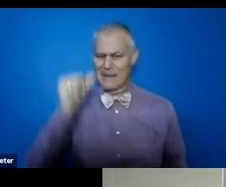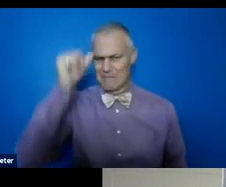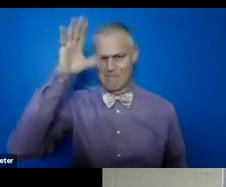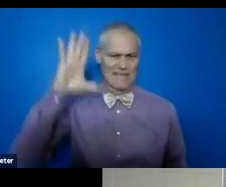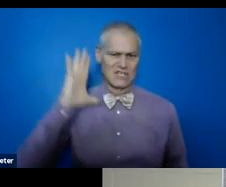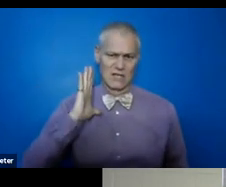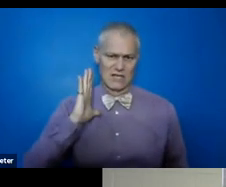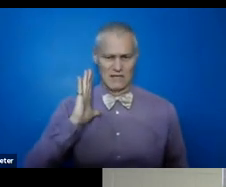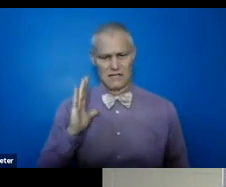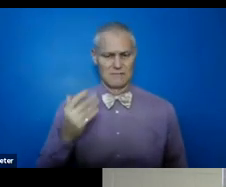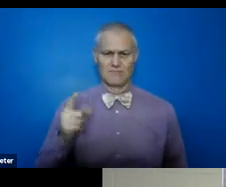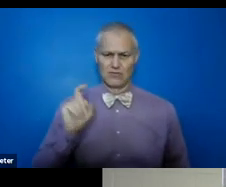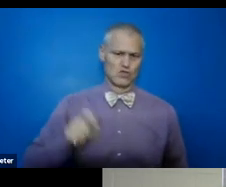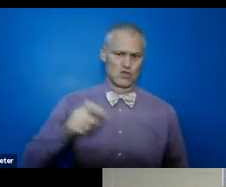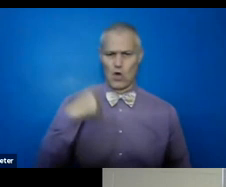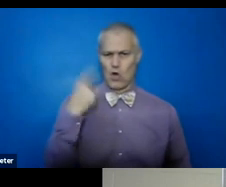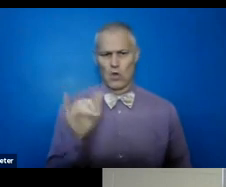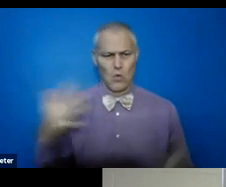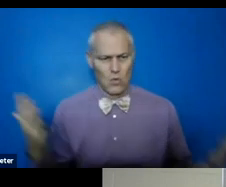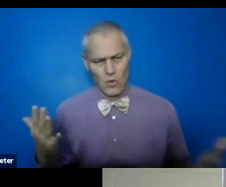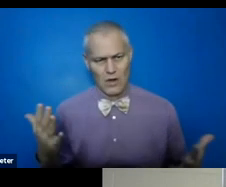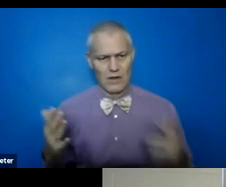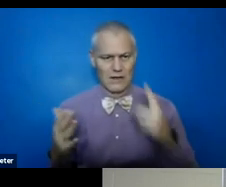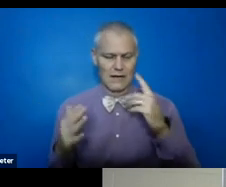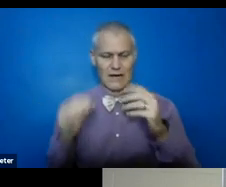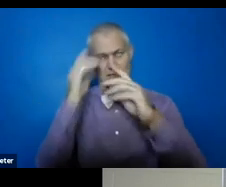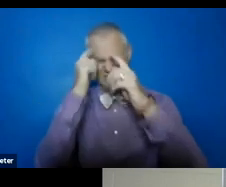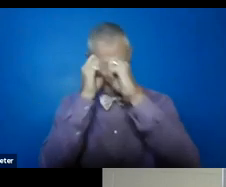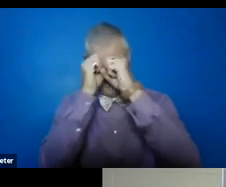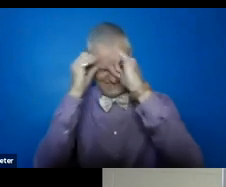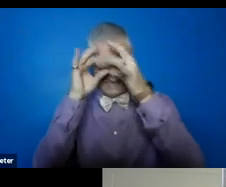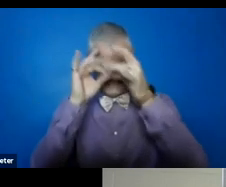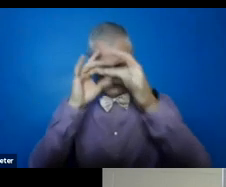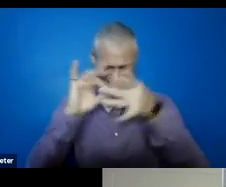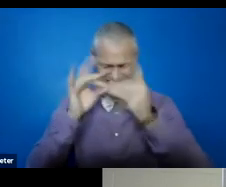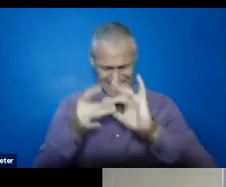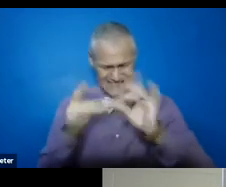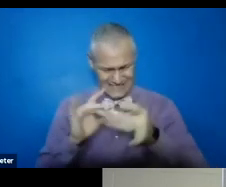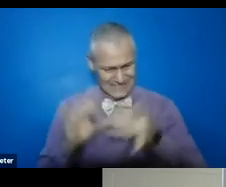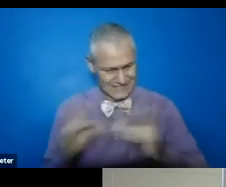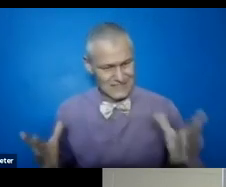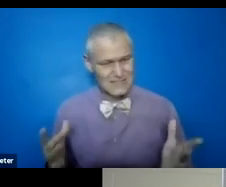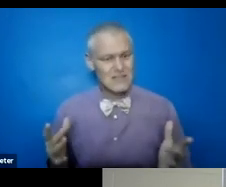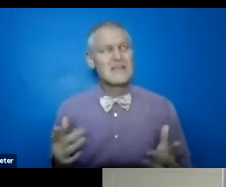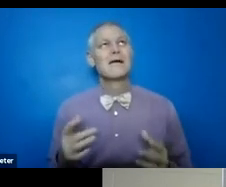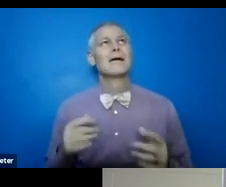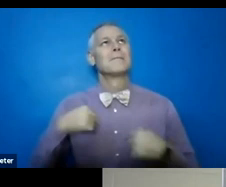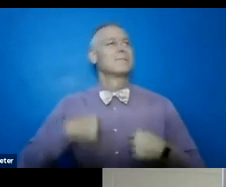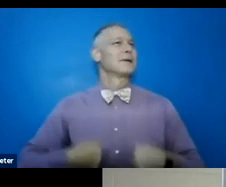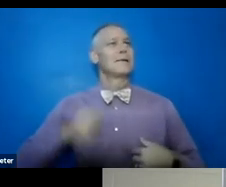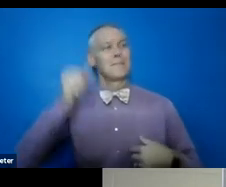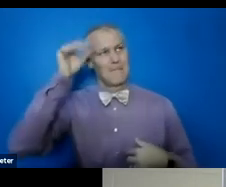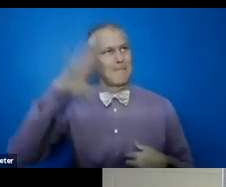a topic that drives patriarchy and really disentangling that in your mind from just like being a male